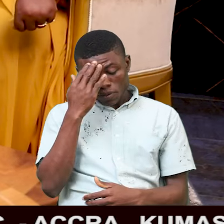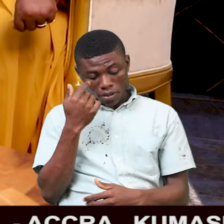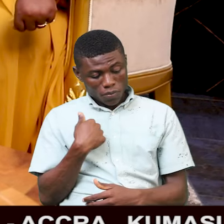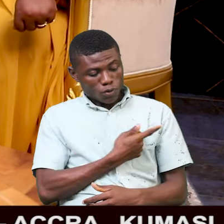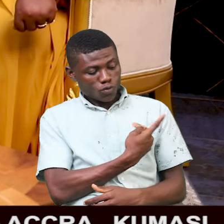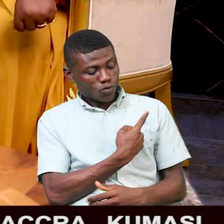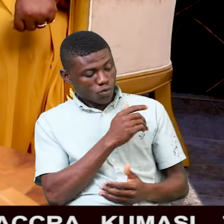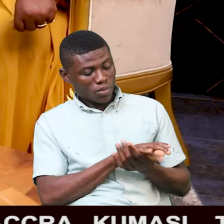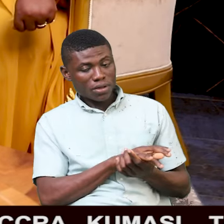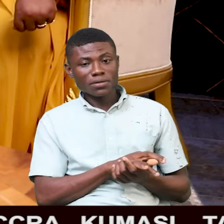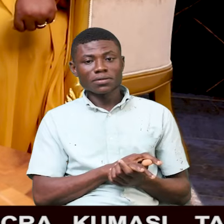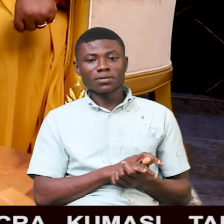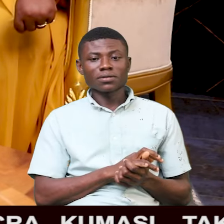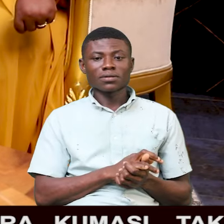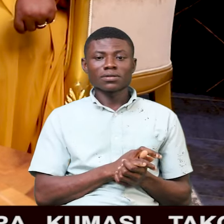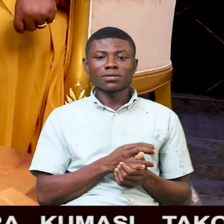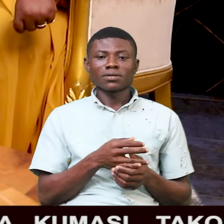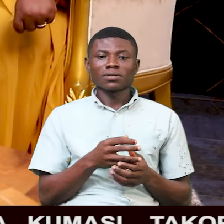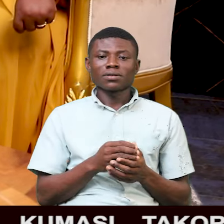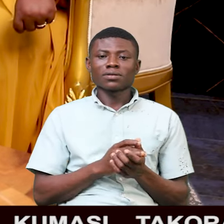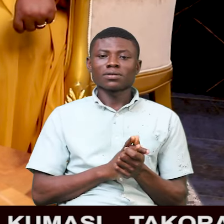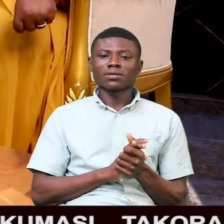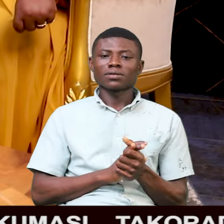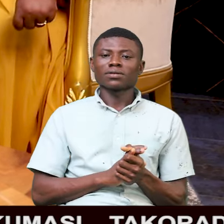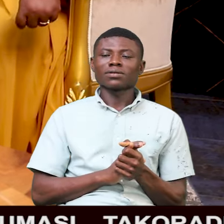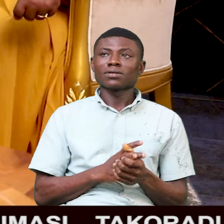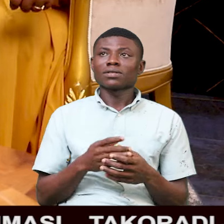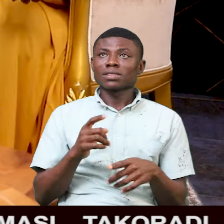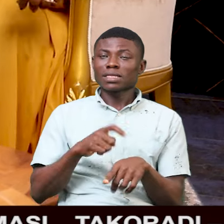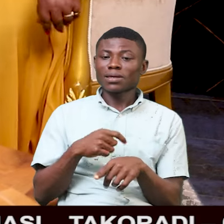Because yeah, what I know, you brought your son, you know, person.